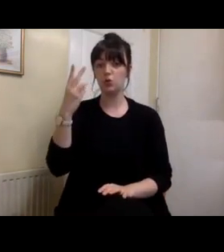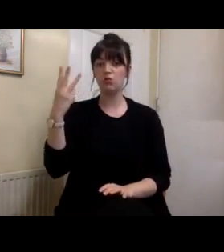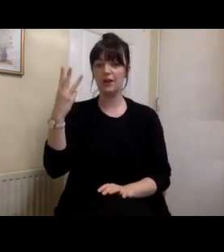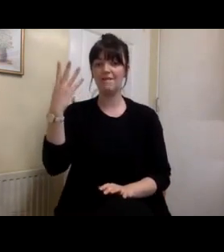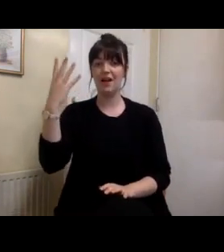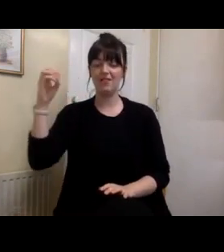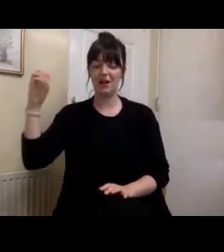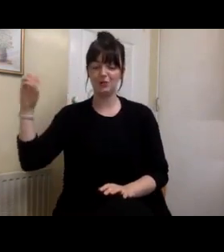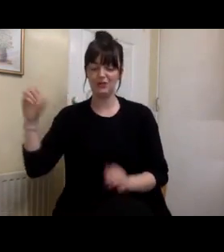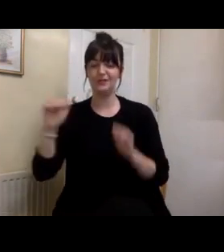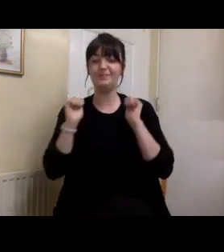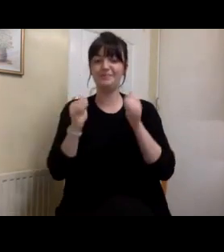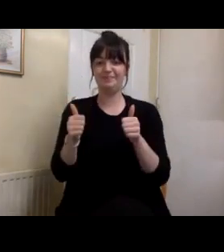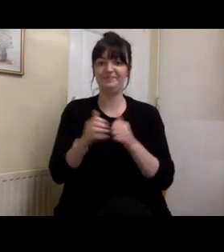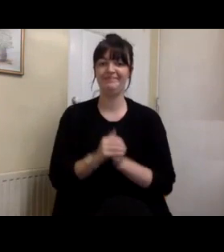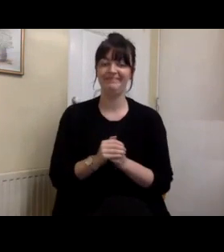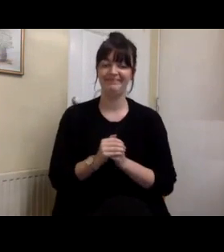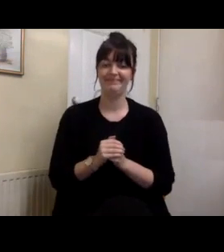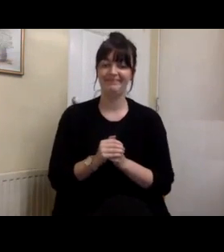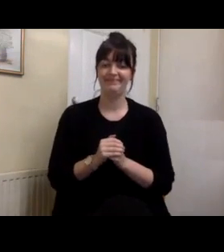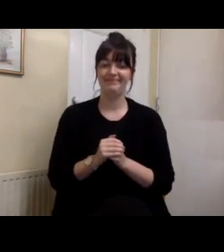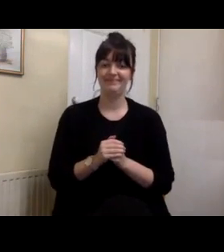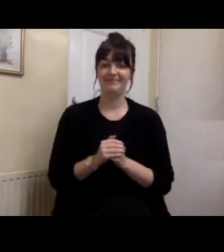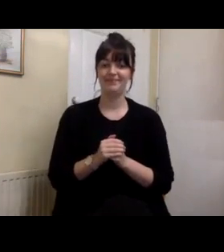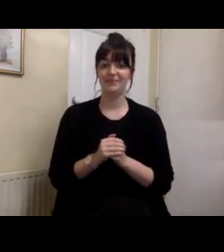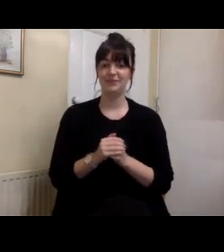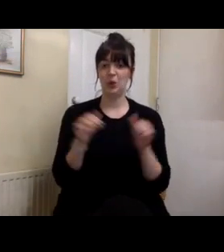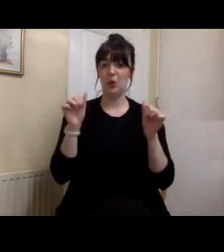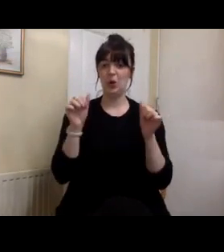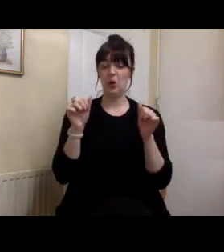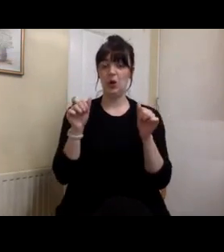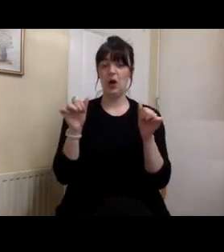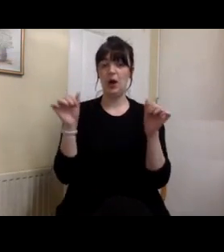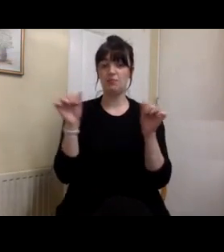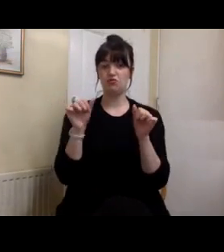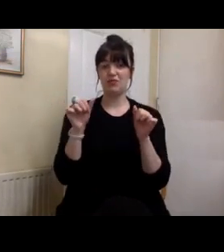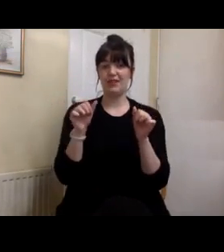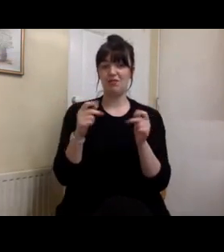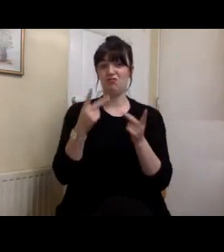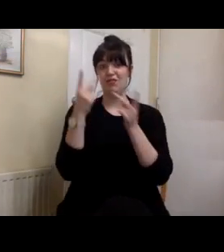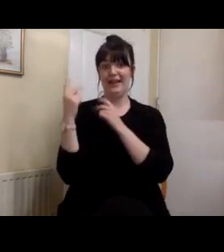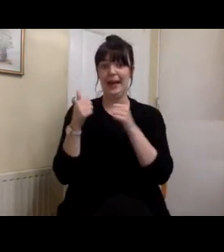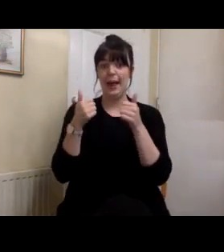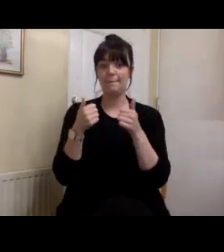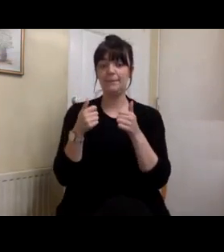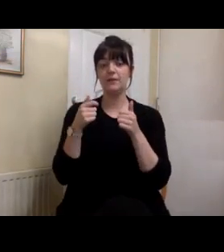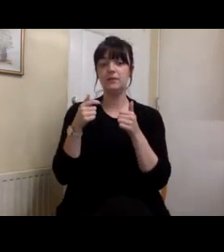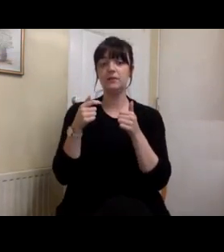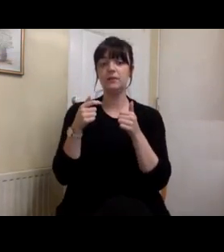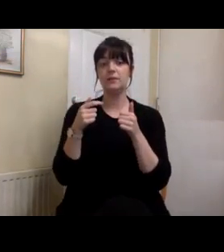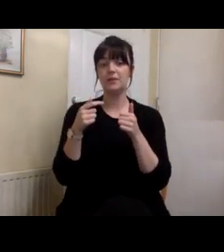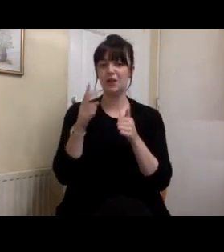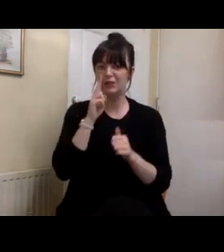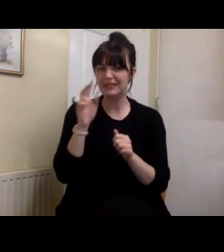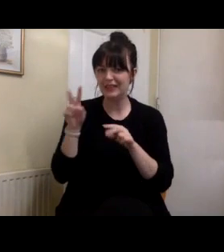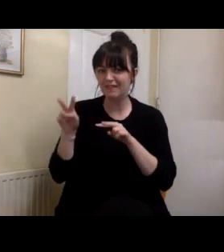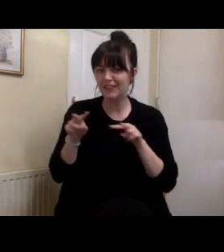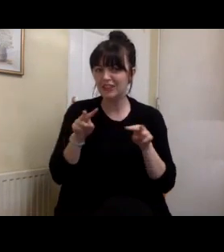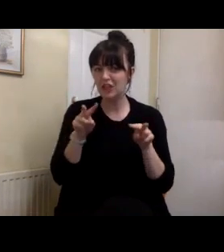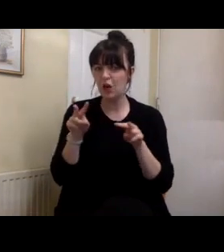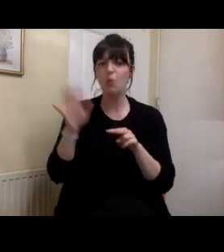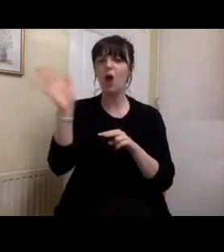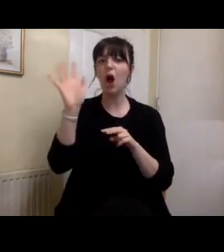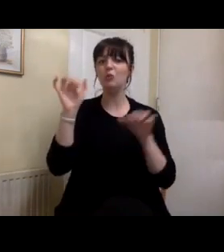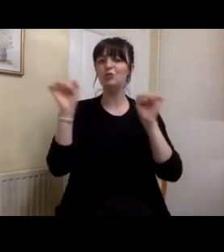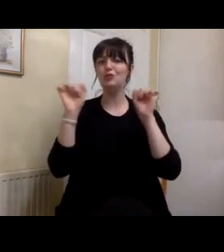Okay. So just to recap on that, that video, I think, have we seen a video? No, we